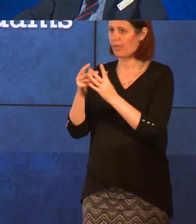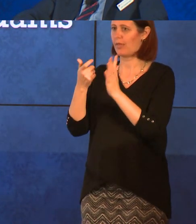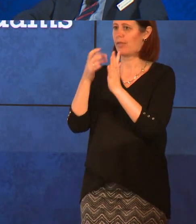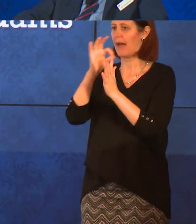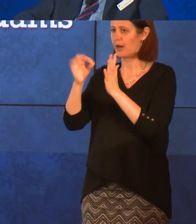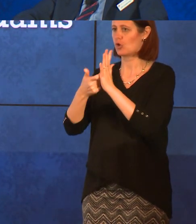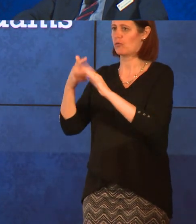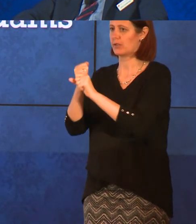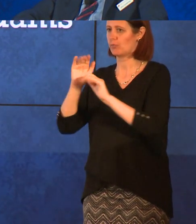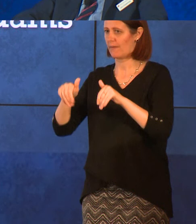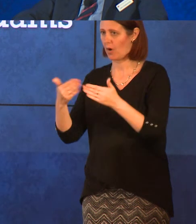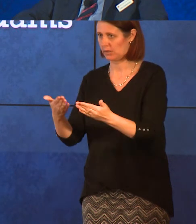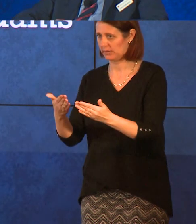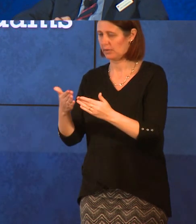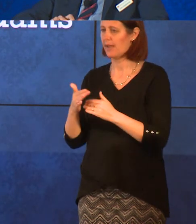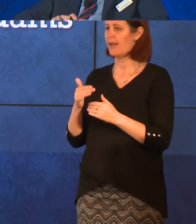little less sure as to what,